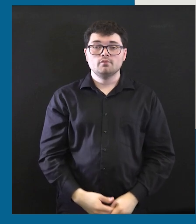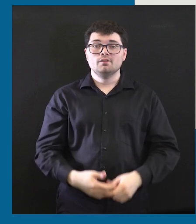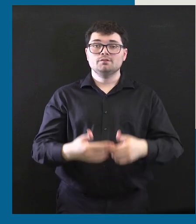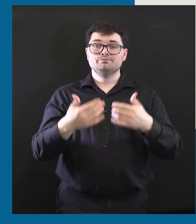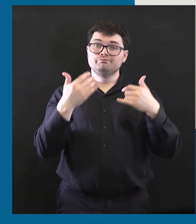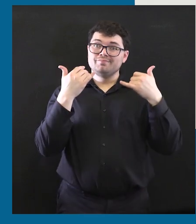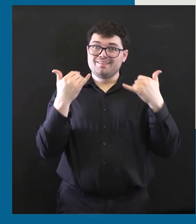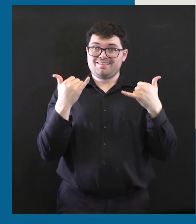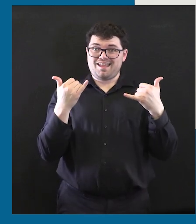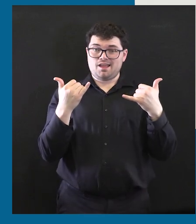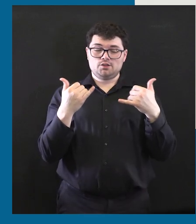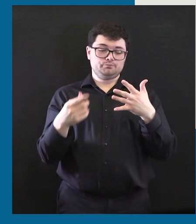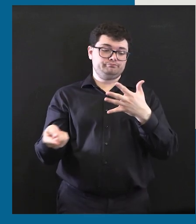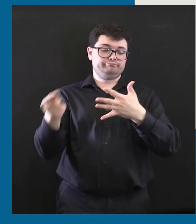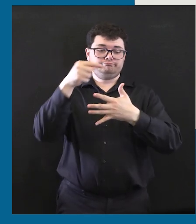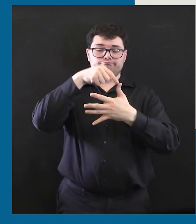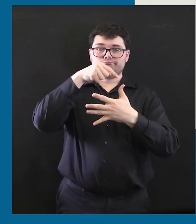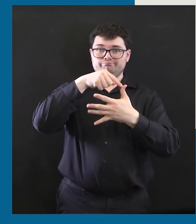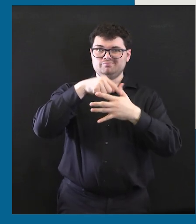possible.